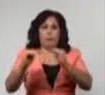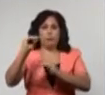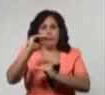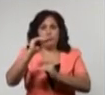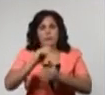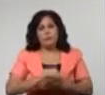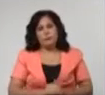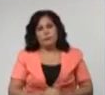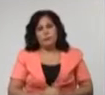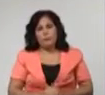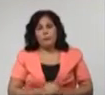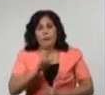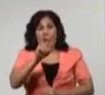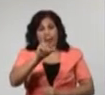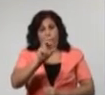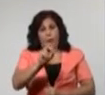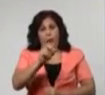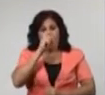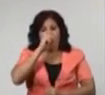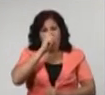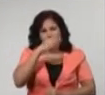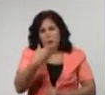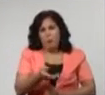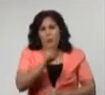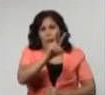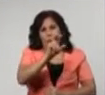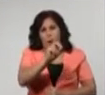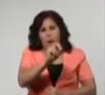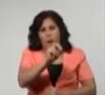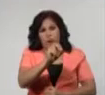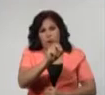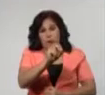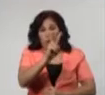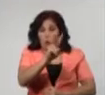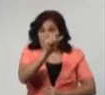to the age group 60 and over.